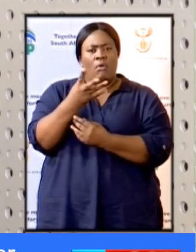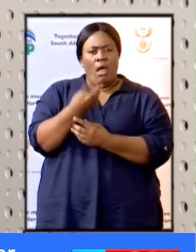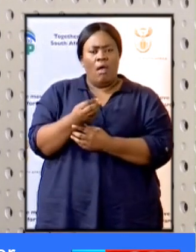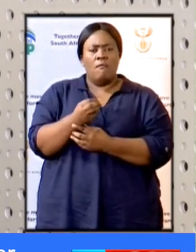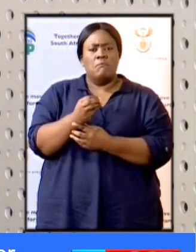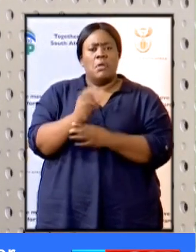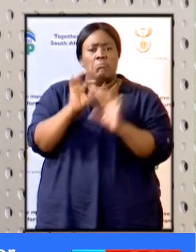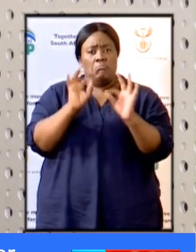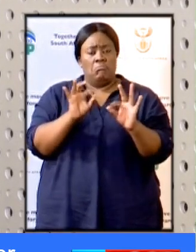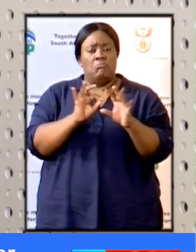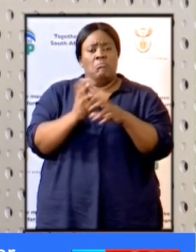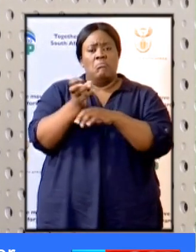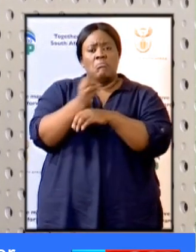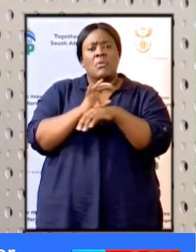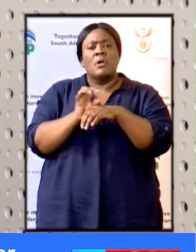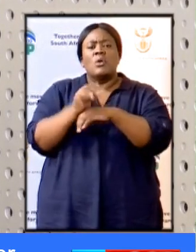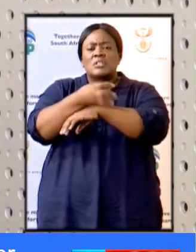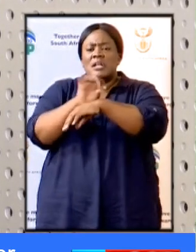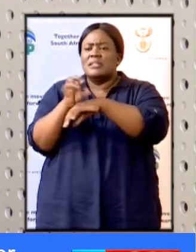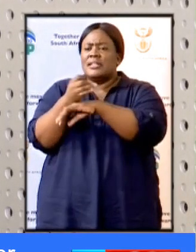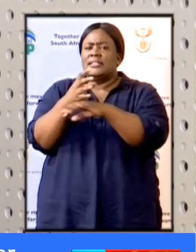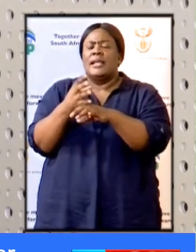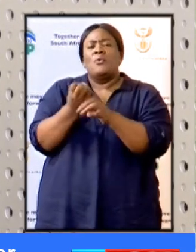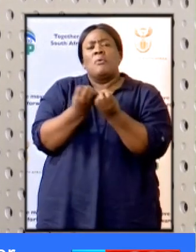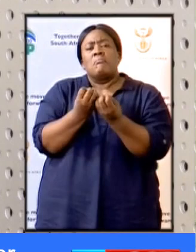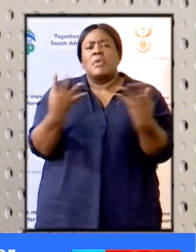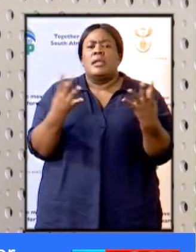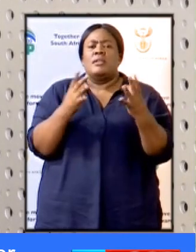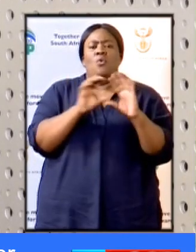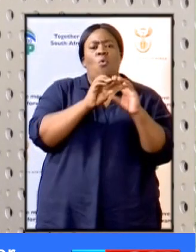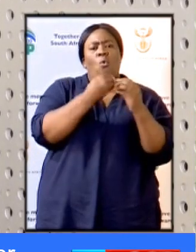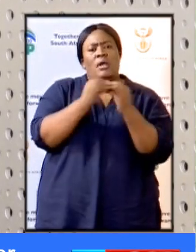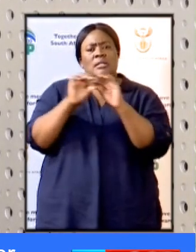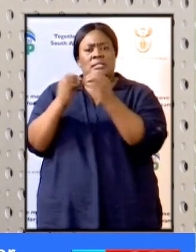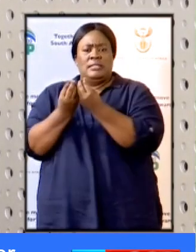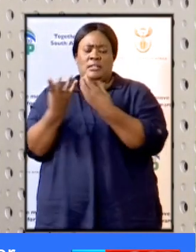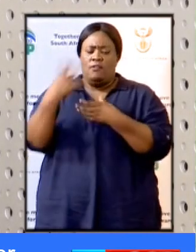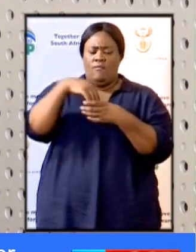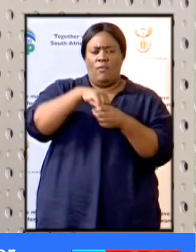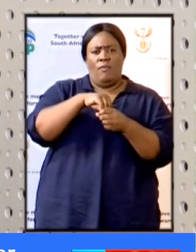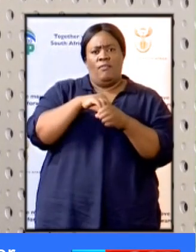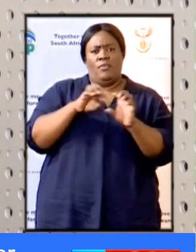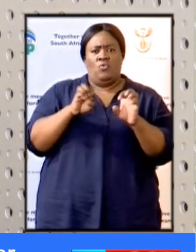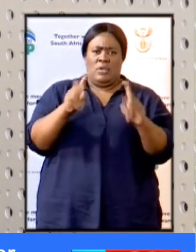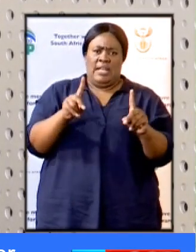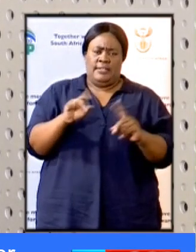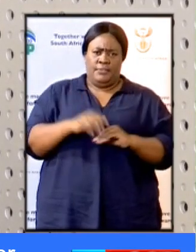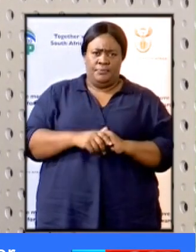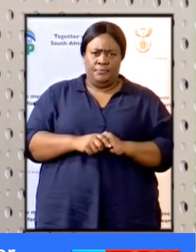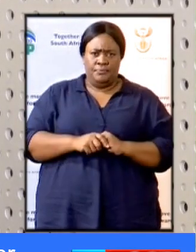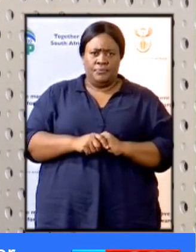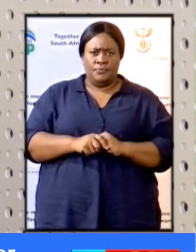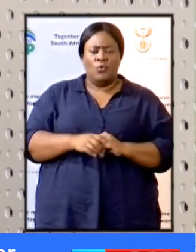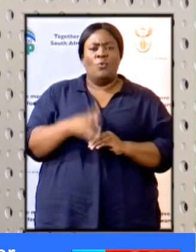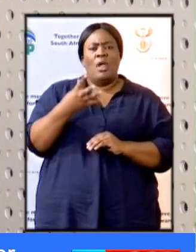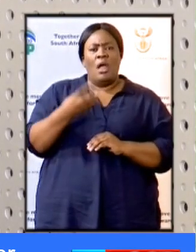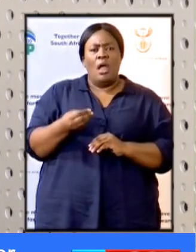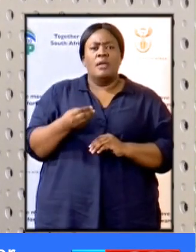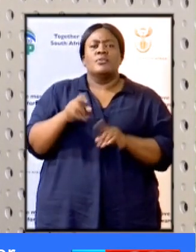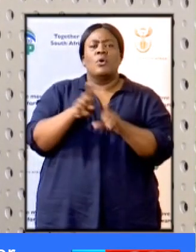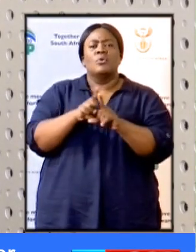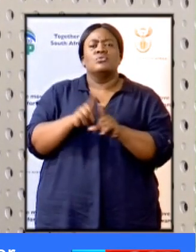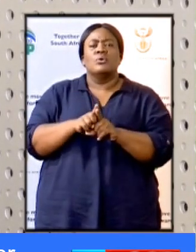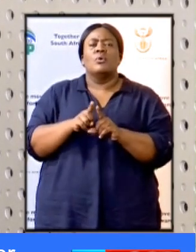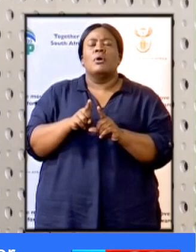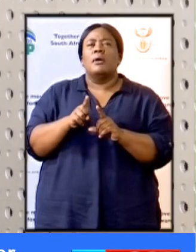with many organizations that are involved in the education space. We had a teleconference which included more